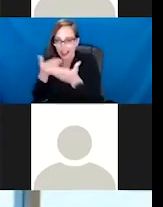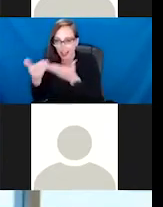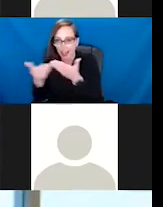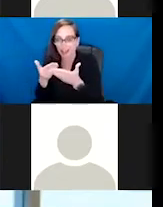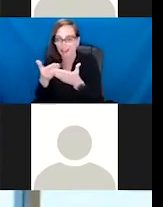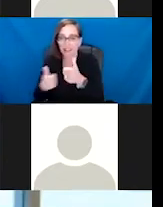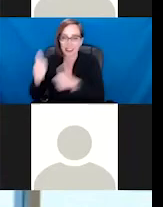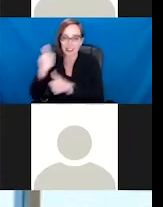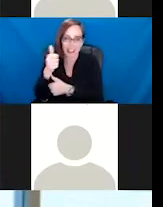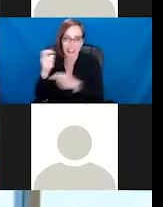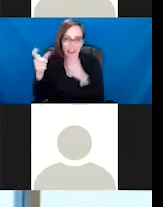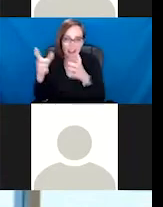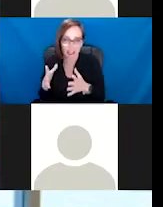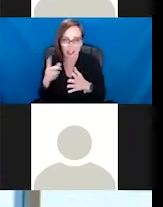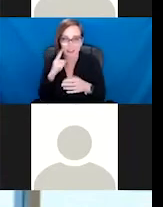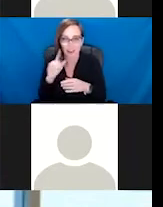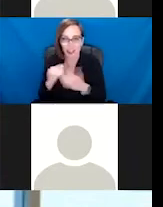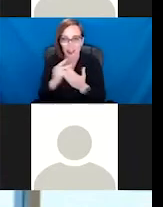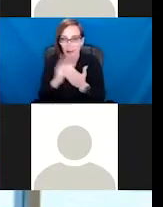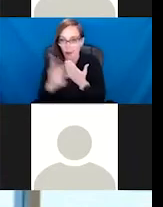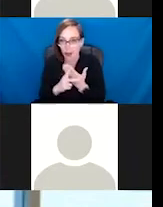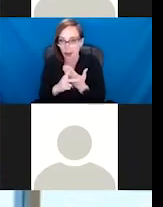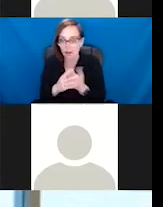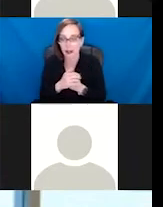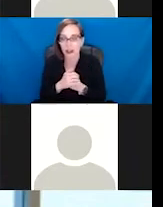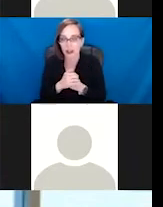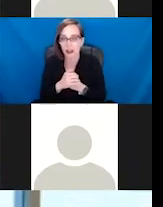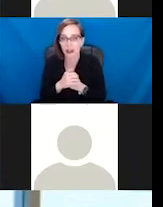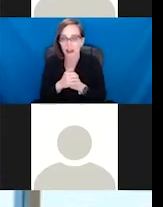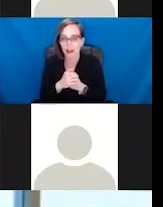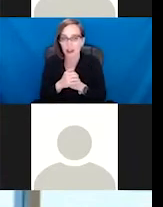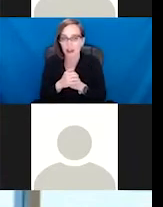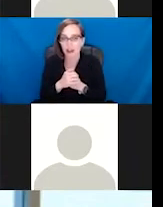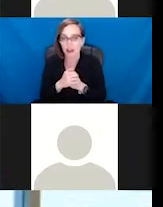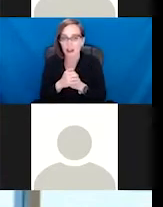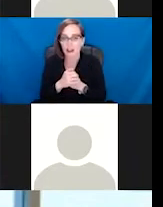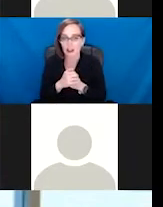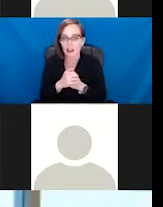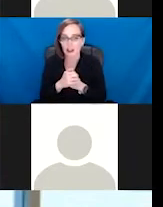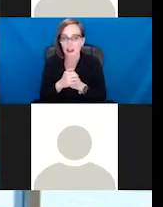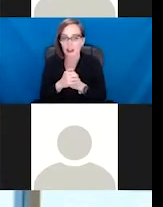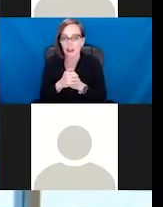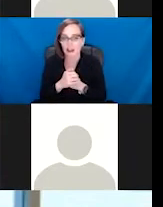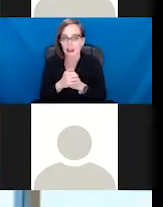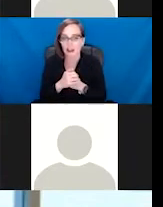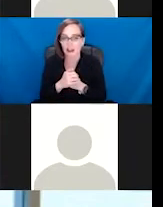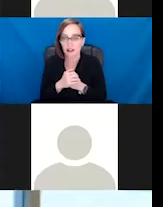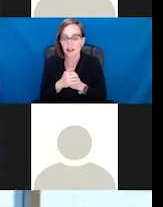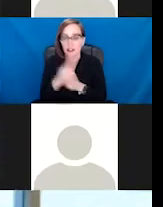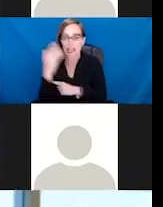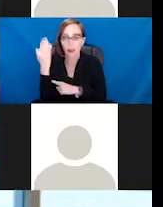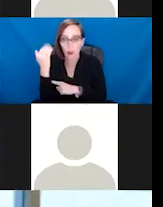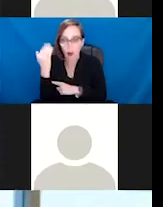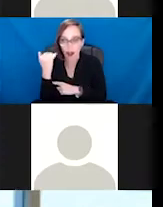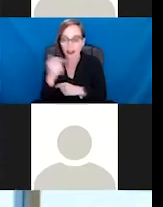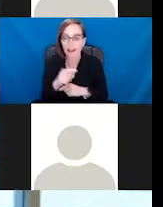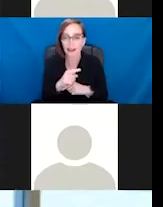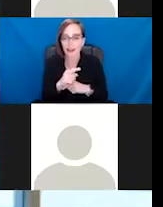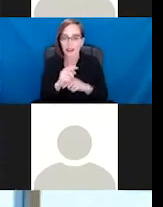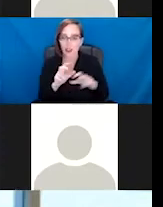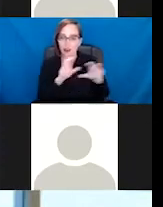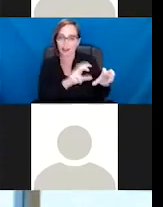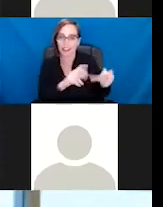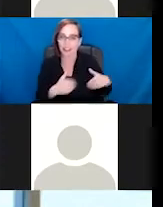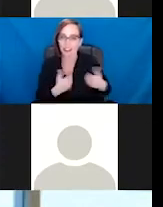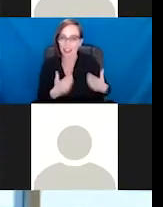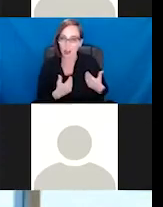effort. And the real impetus was to start building the pipeline now for the